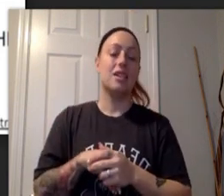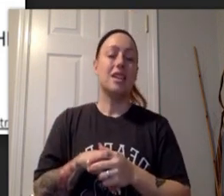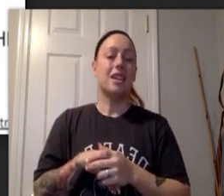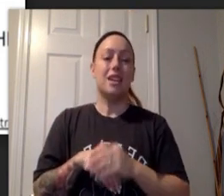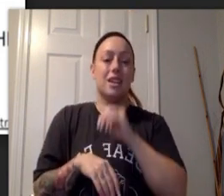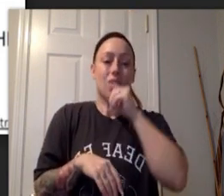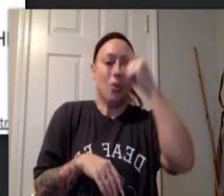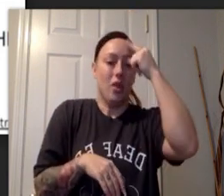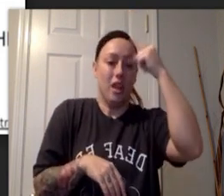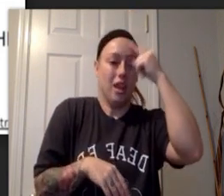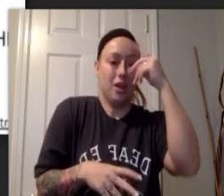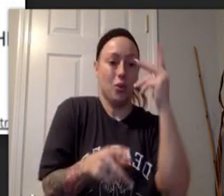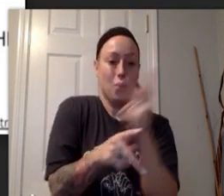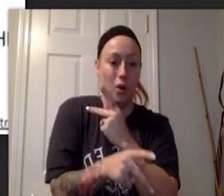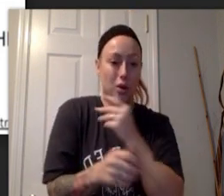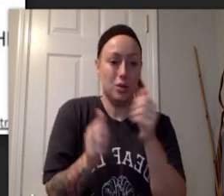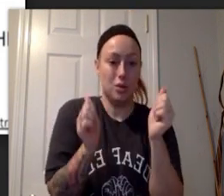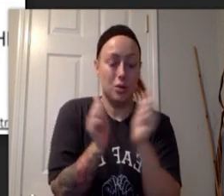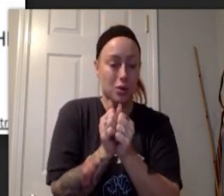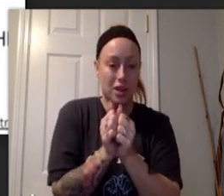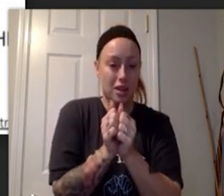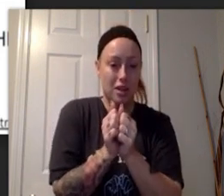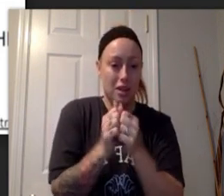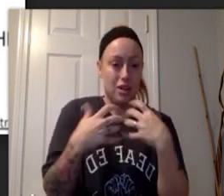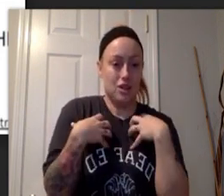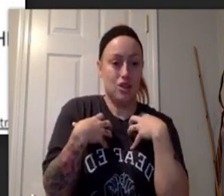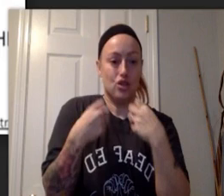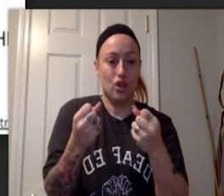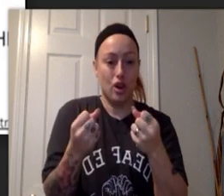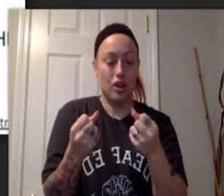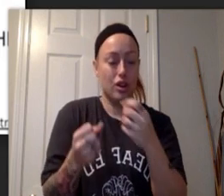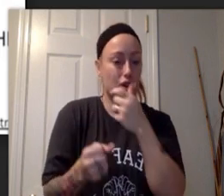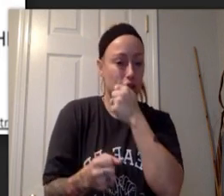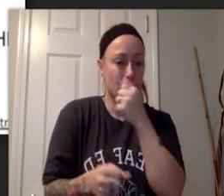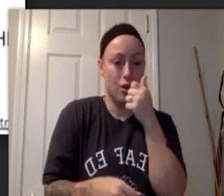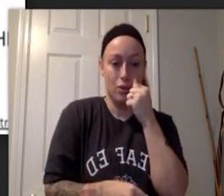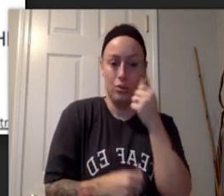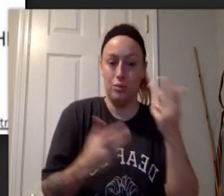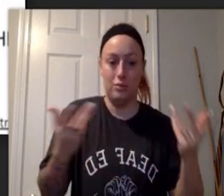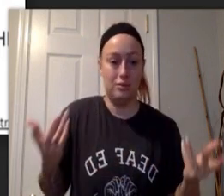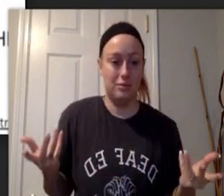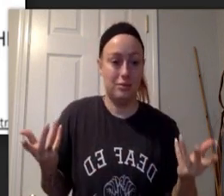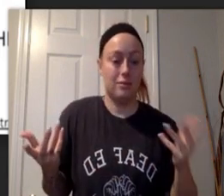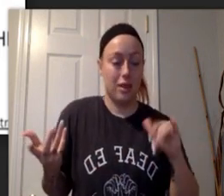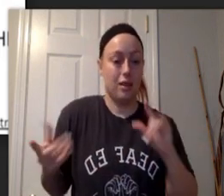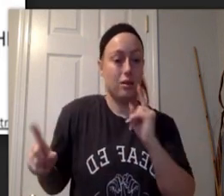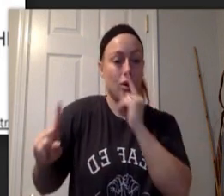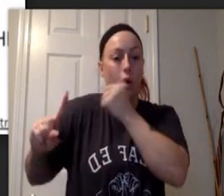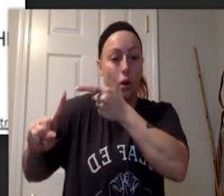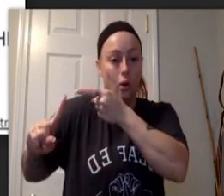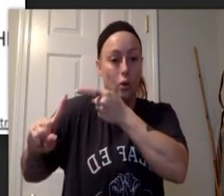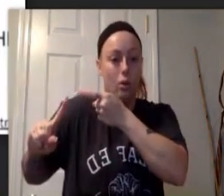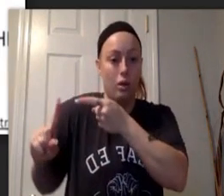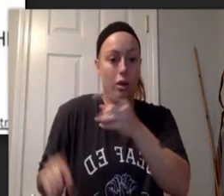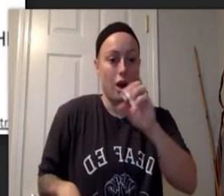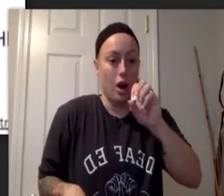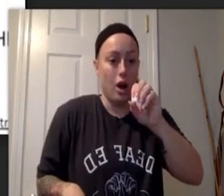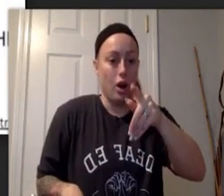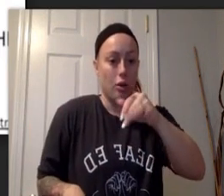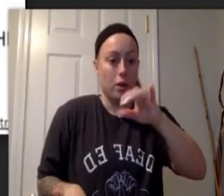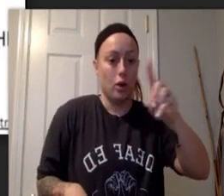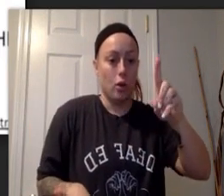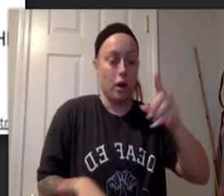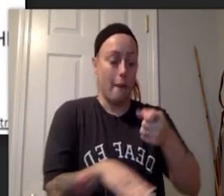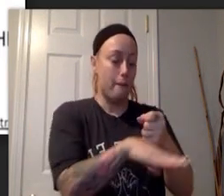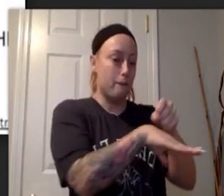with a stronger dose of naloxone, because the whole point is to get all the opioids out of someone's system, right? Like that's a goal in overdose response, and it